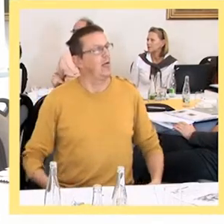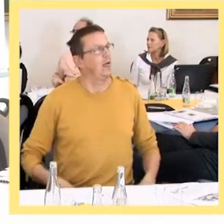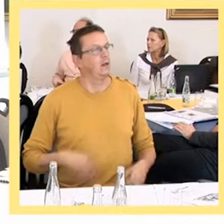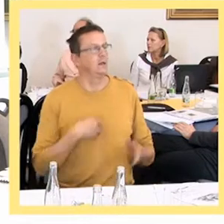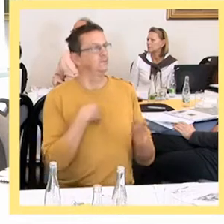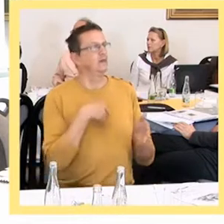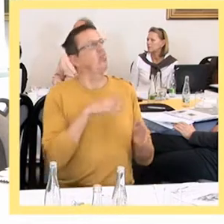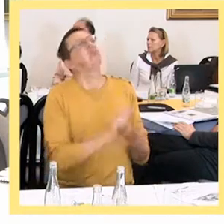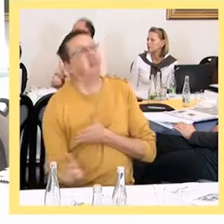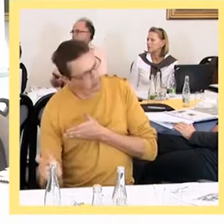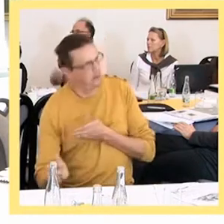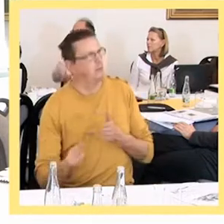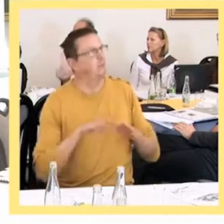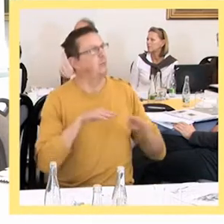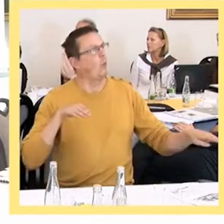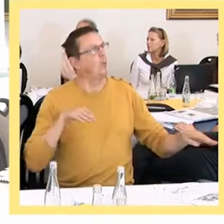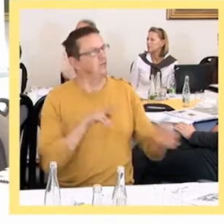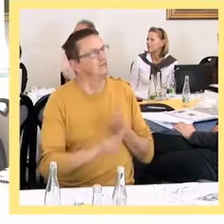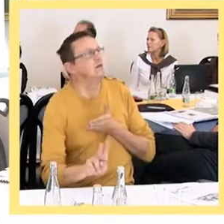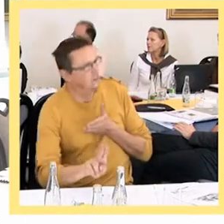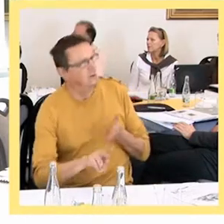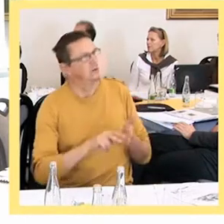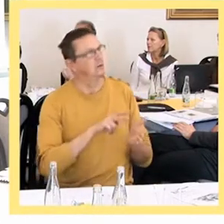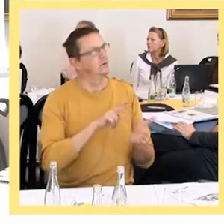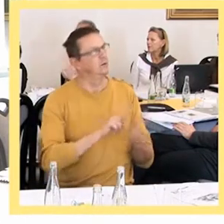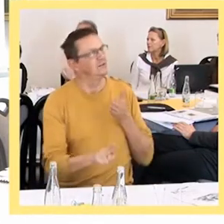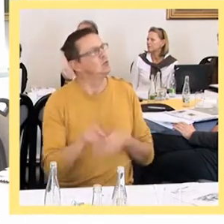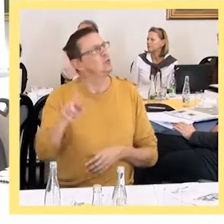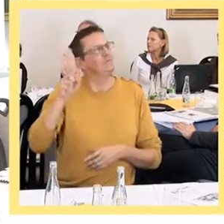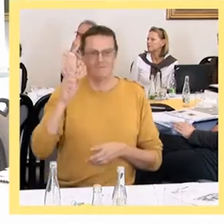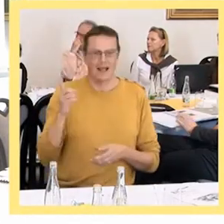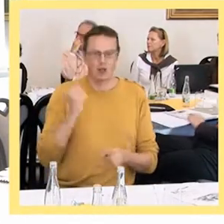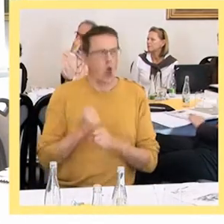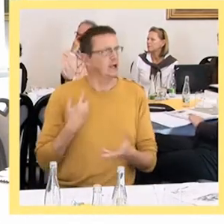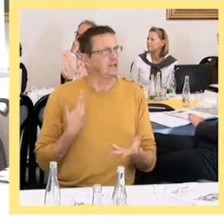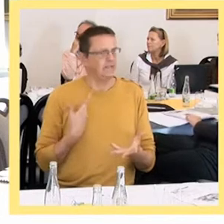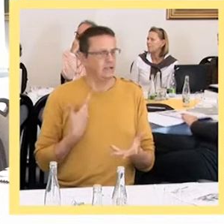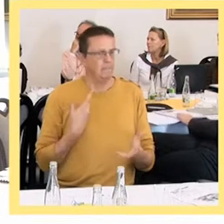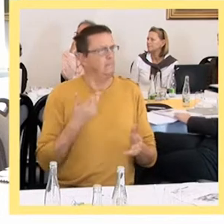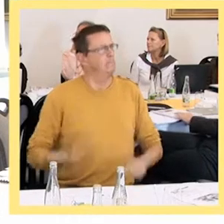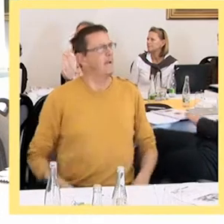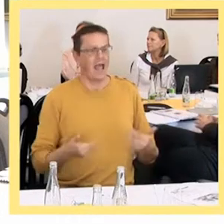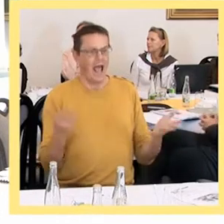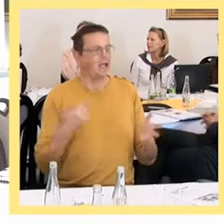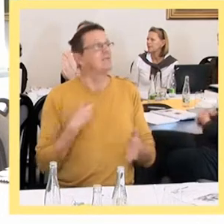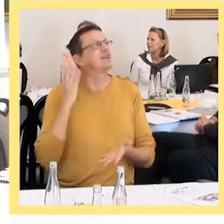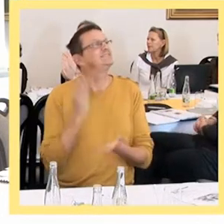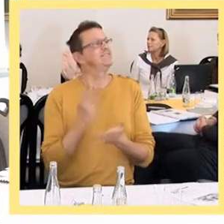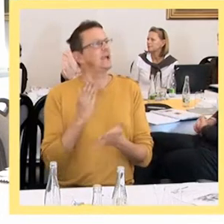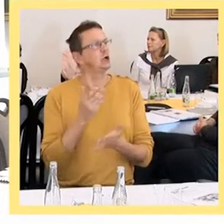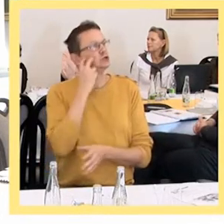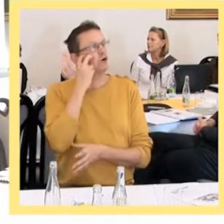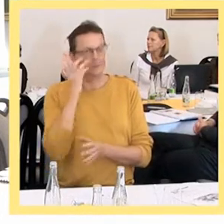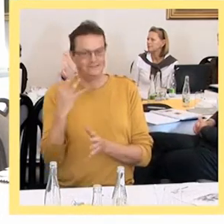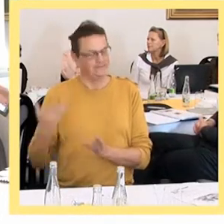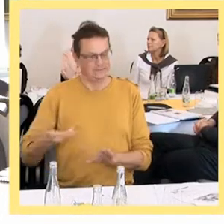off the boards. So there was some challenges for staff about how they deal and work with people with disabilities safely in an environment such